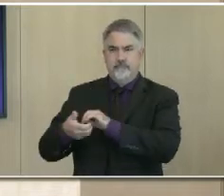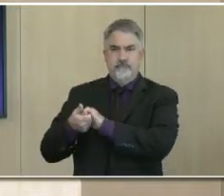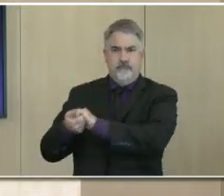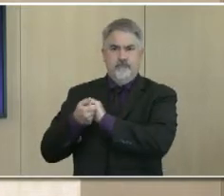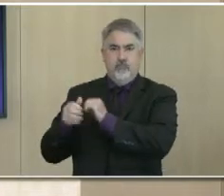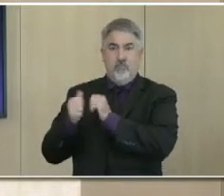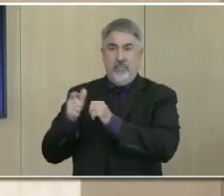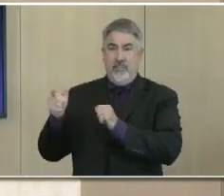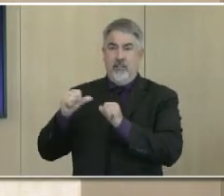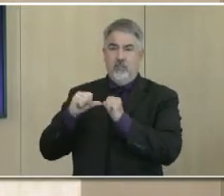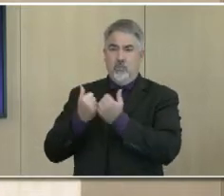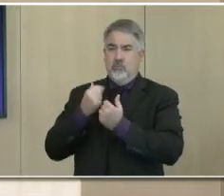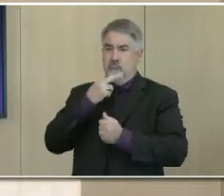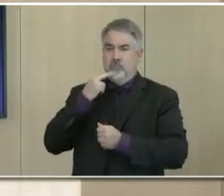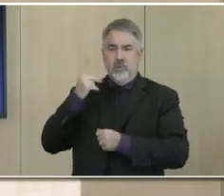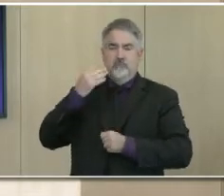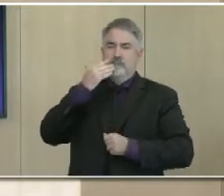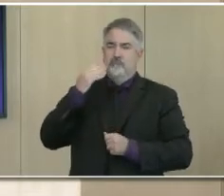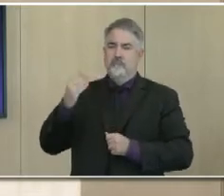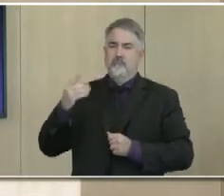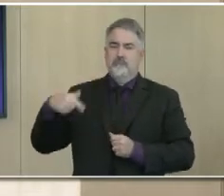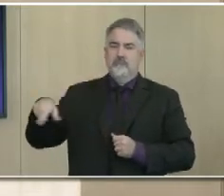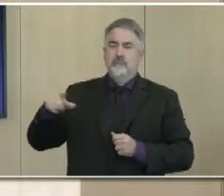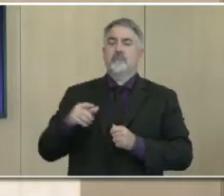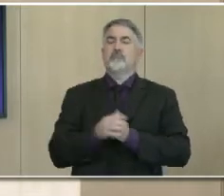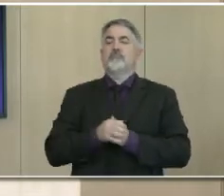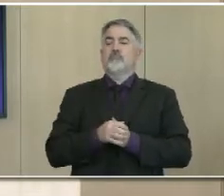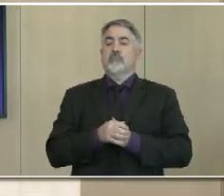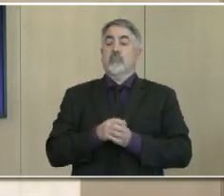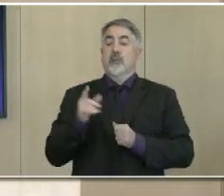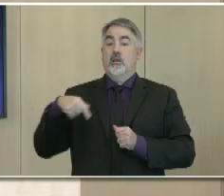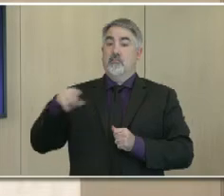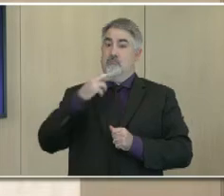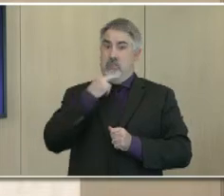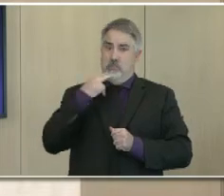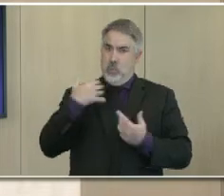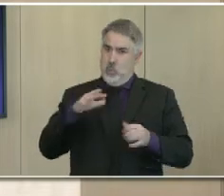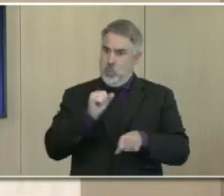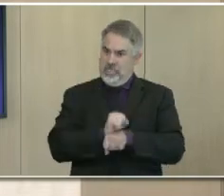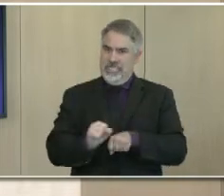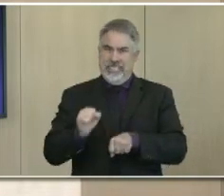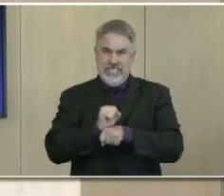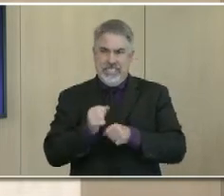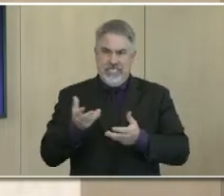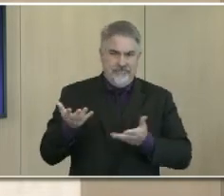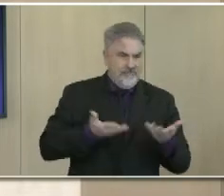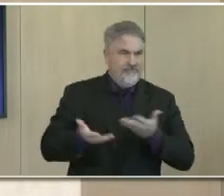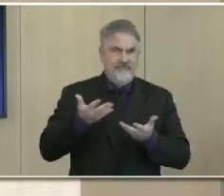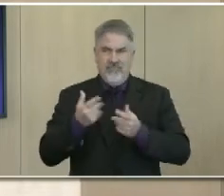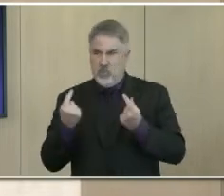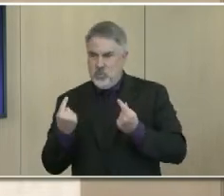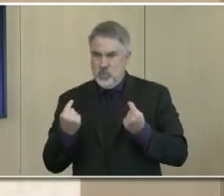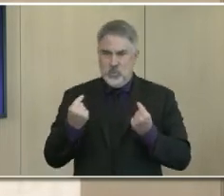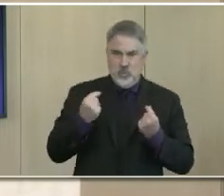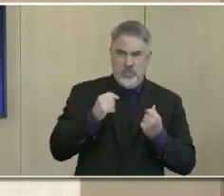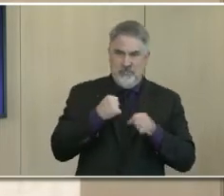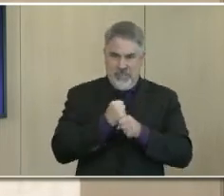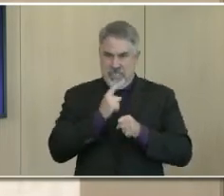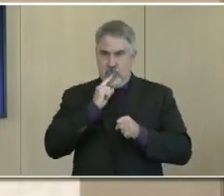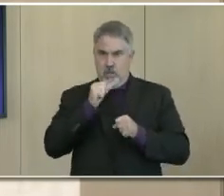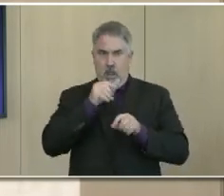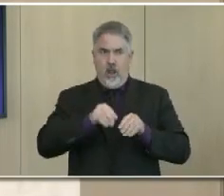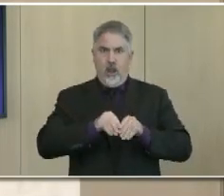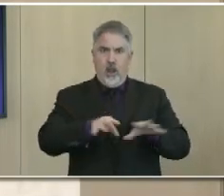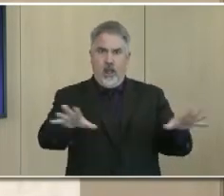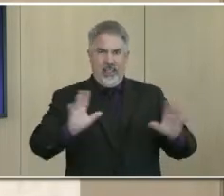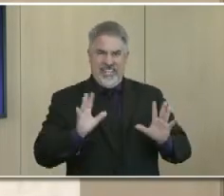want to thank them and our restaurant industry for working so very, very closely with us in making sure that we continue to